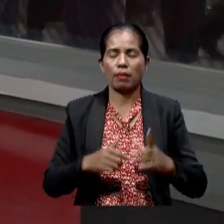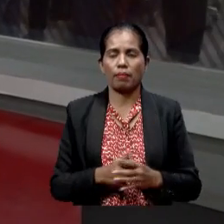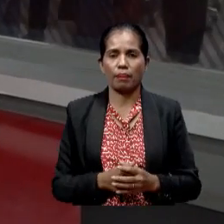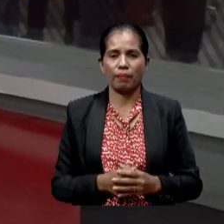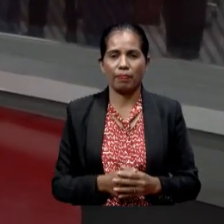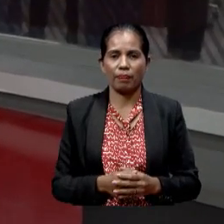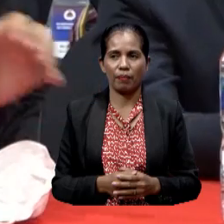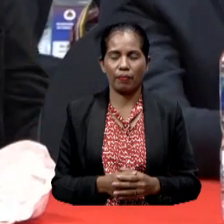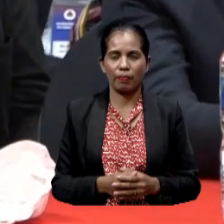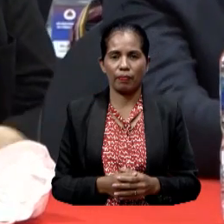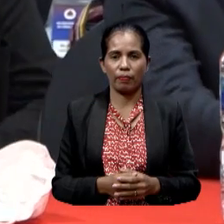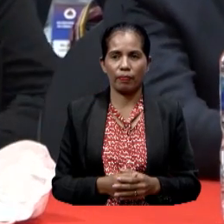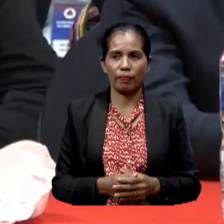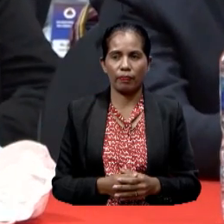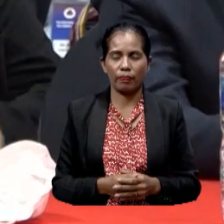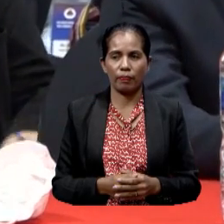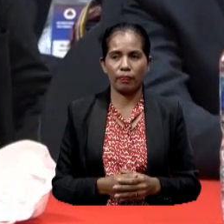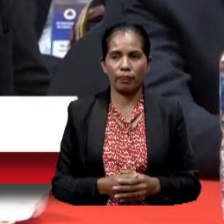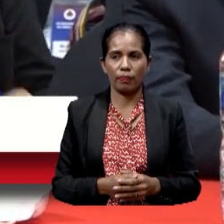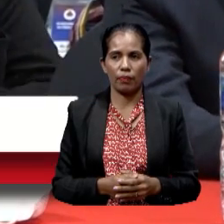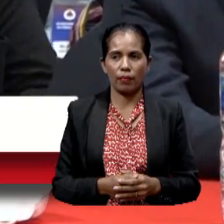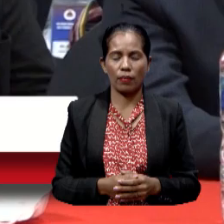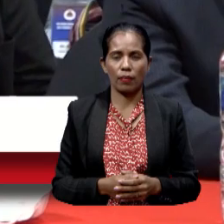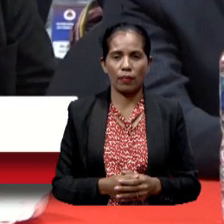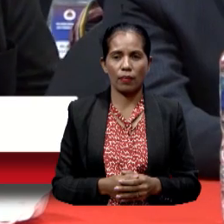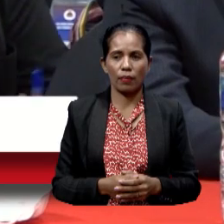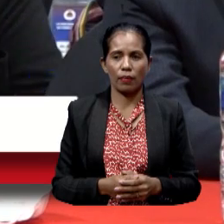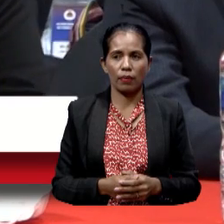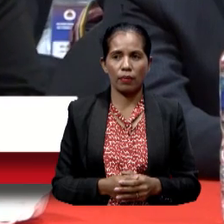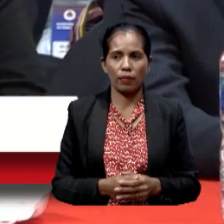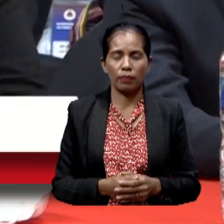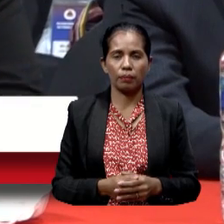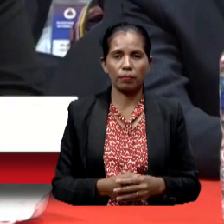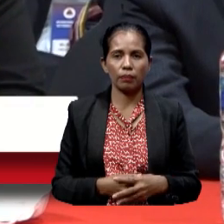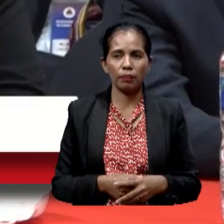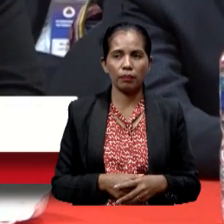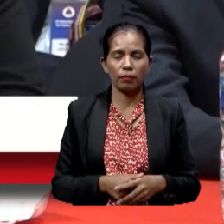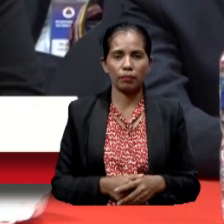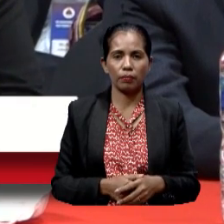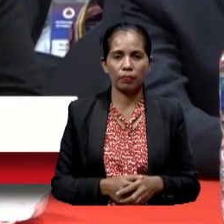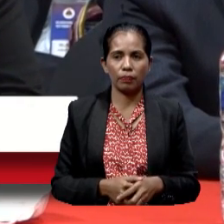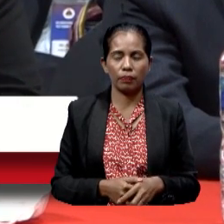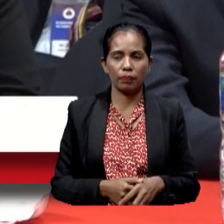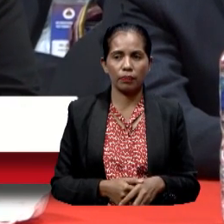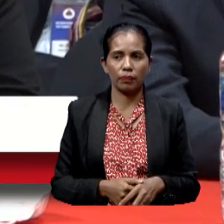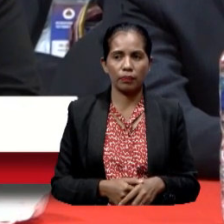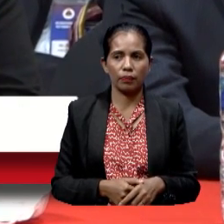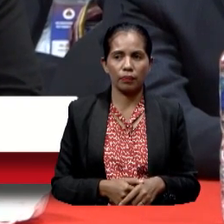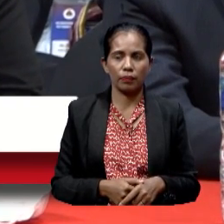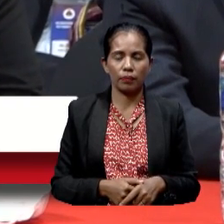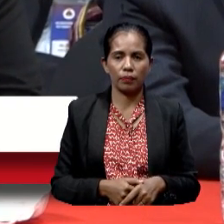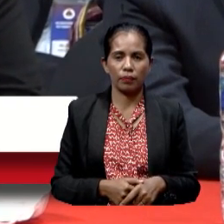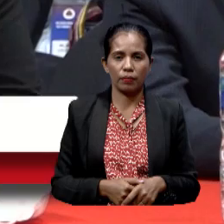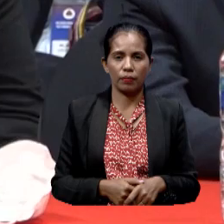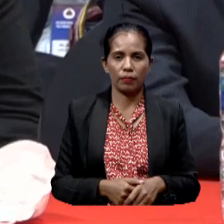first one, as I mentioned, is beyond our expectation before we came